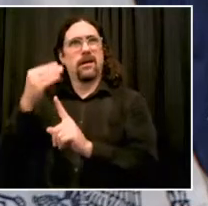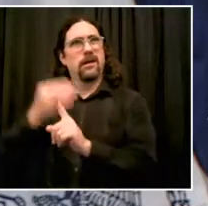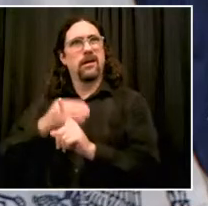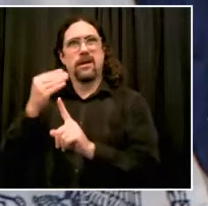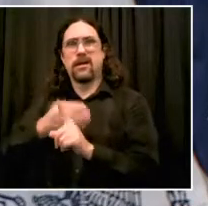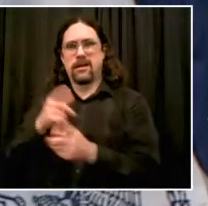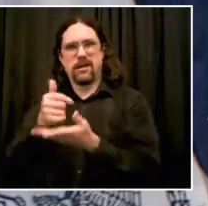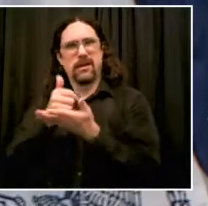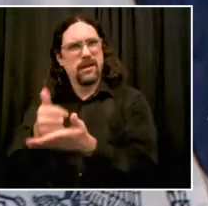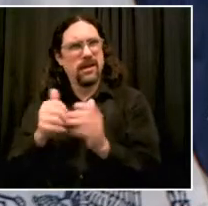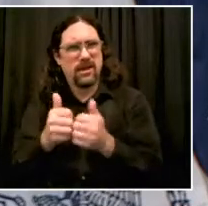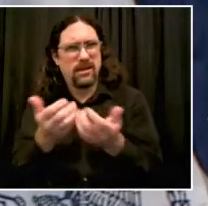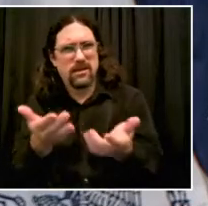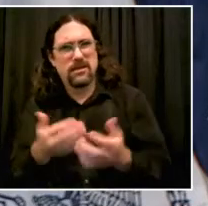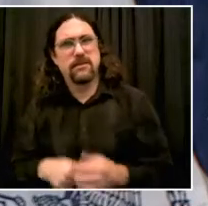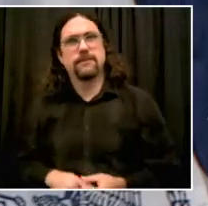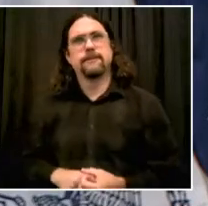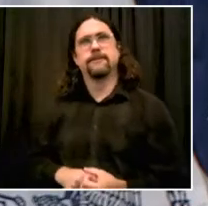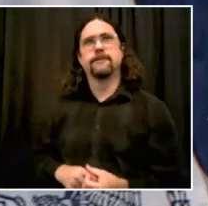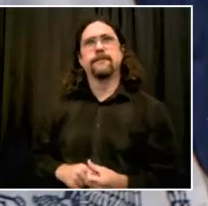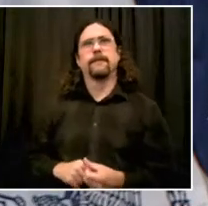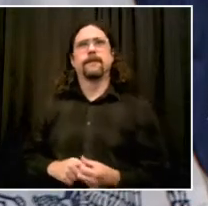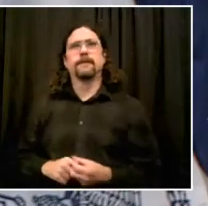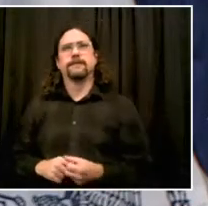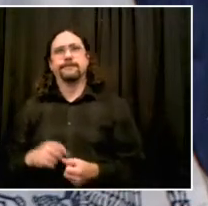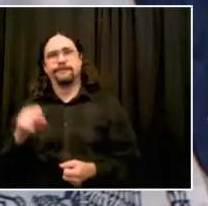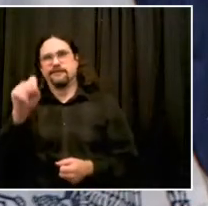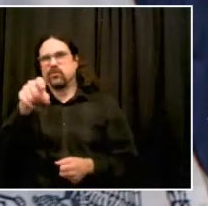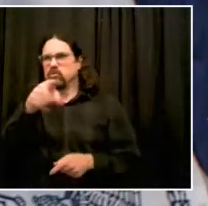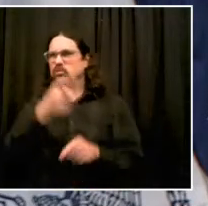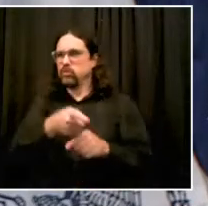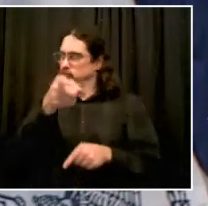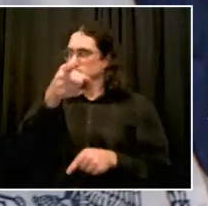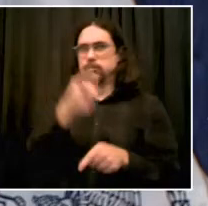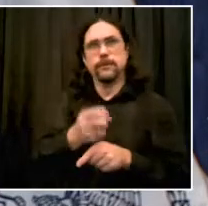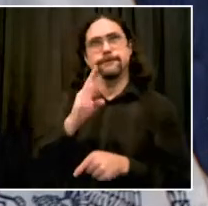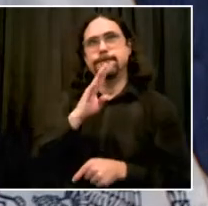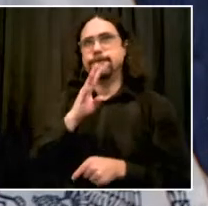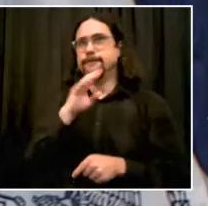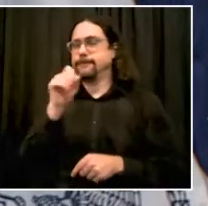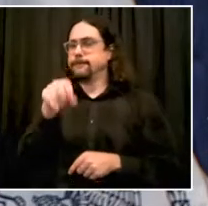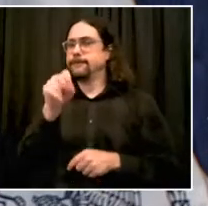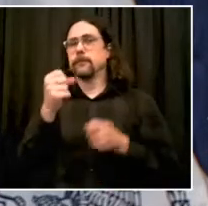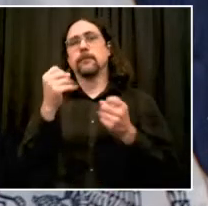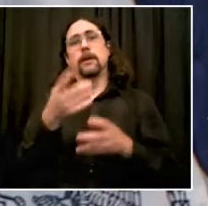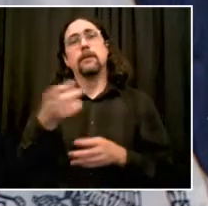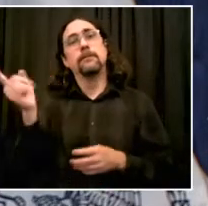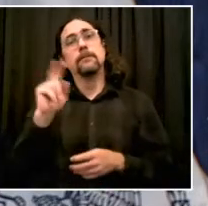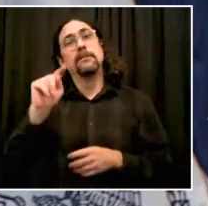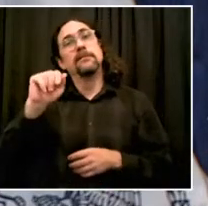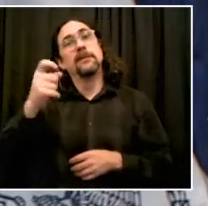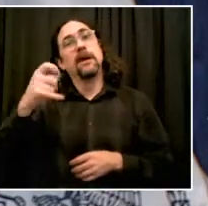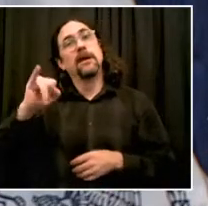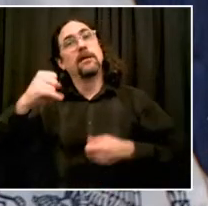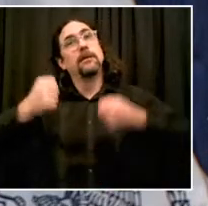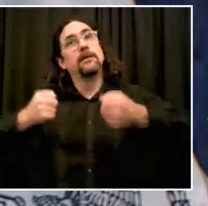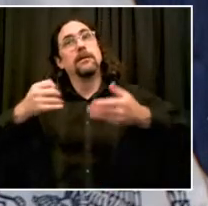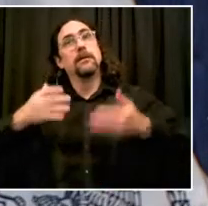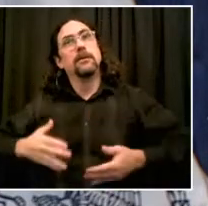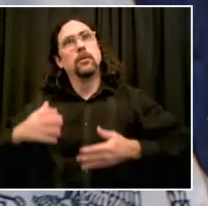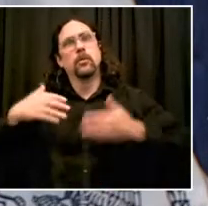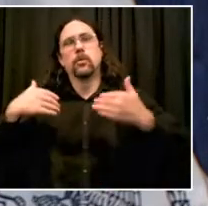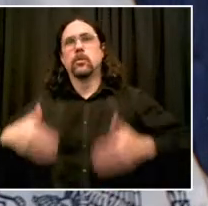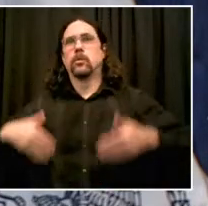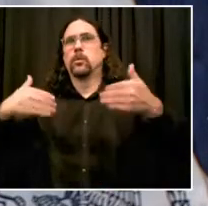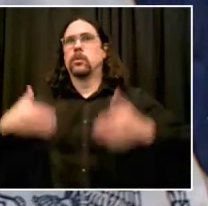minimum wage was a crucial part of that. There's a lot of other things that we have done, and the Taxi and Limousine Commission, want to give them